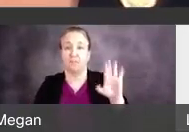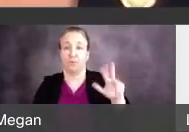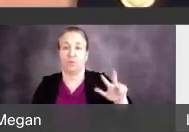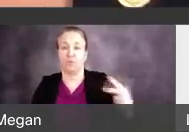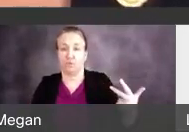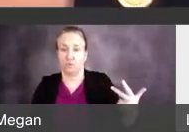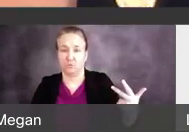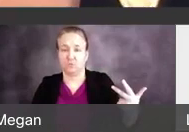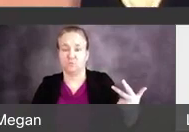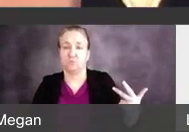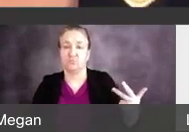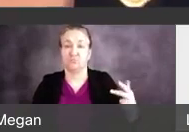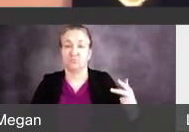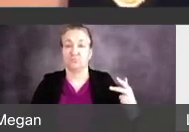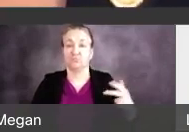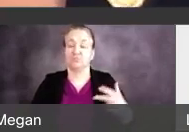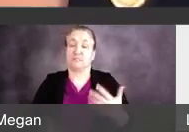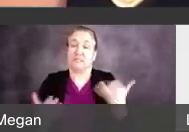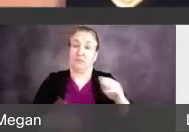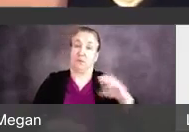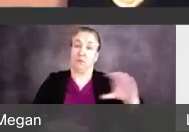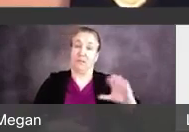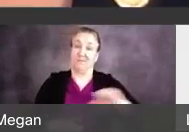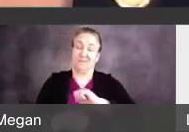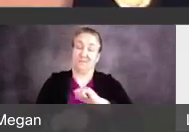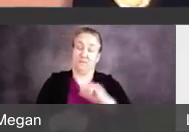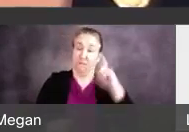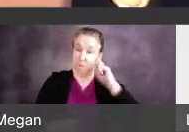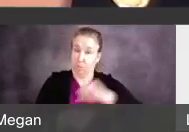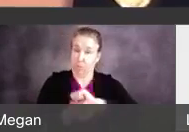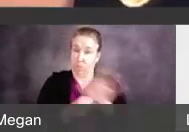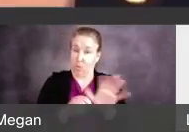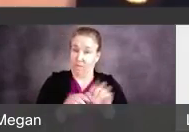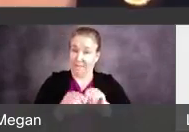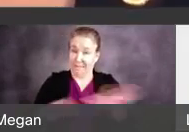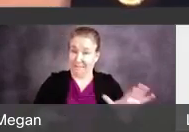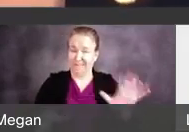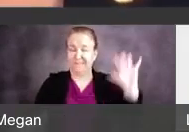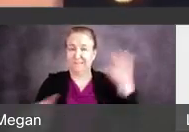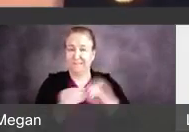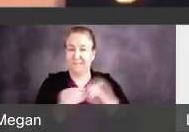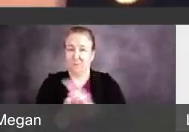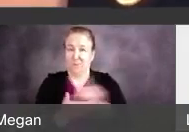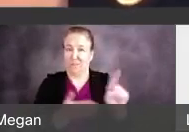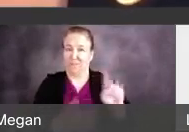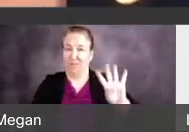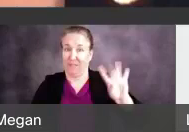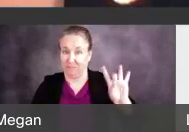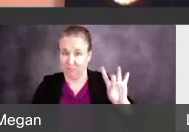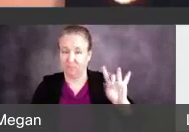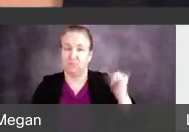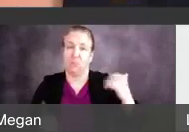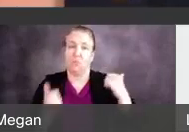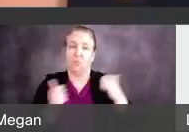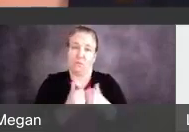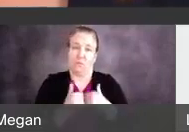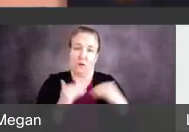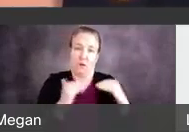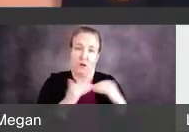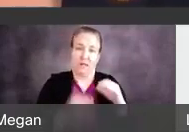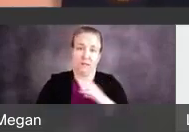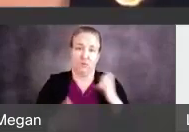It is week 48 here in Montgomery County of the COVID-19 pandemic. And today I'm joined by my colleague, Commissioner Ken